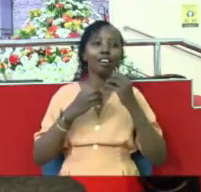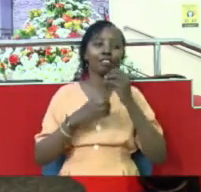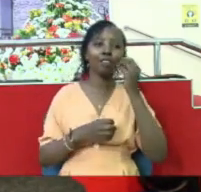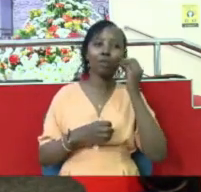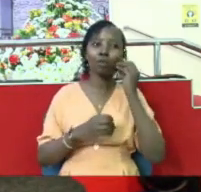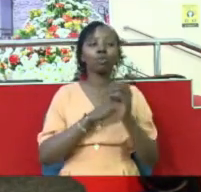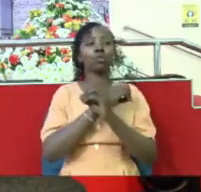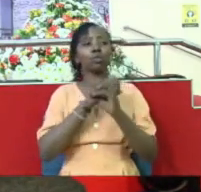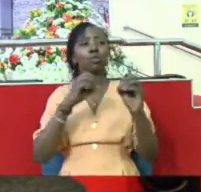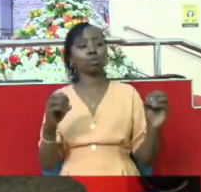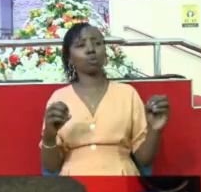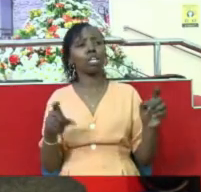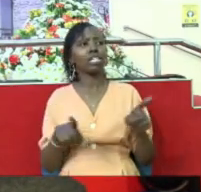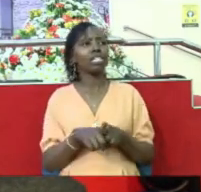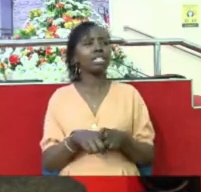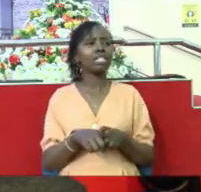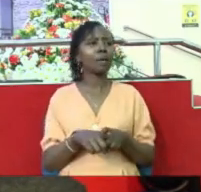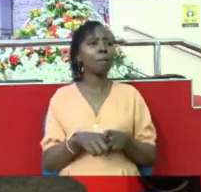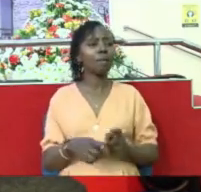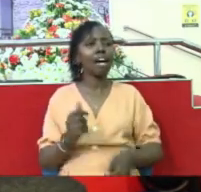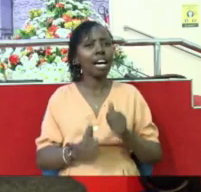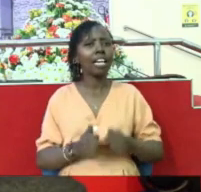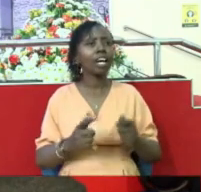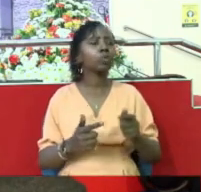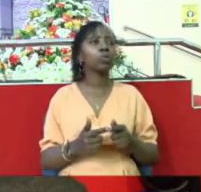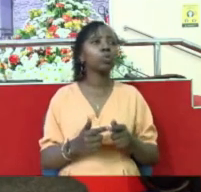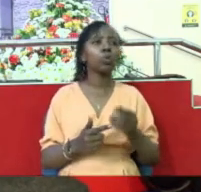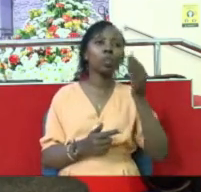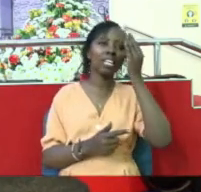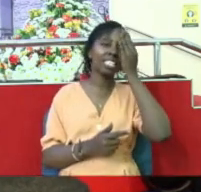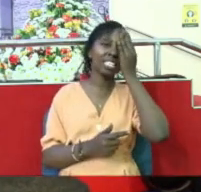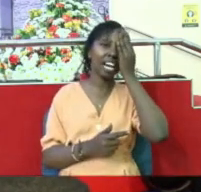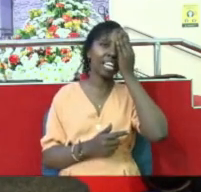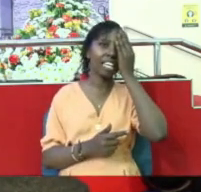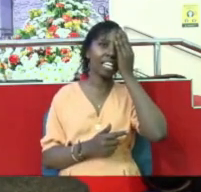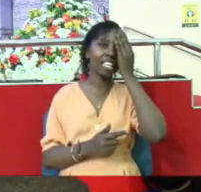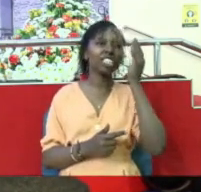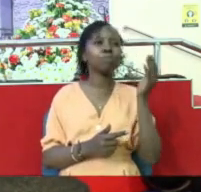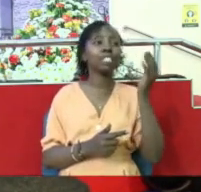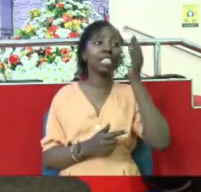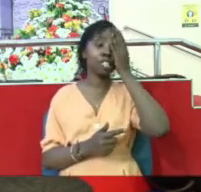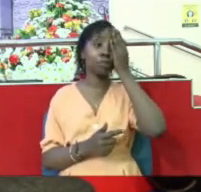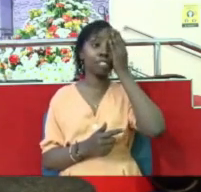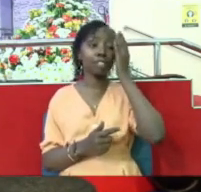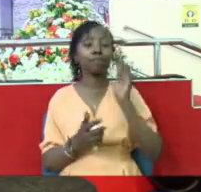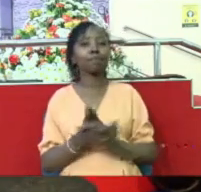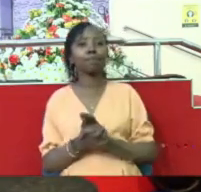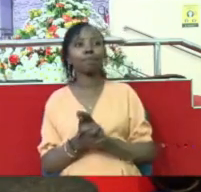Oh my goodness. Grace. Grace. Even at the cross, he says, my God, my